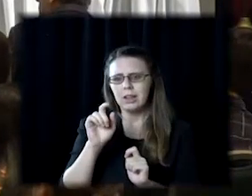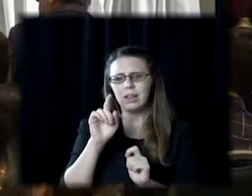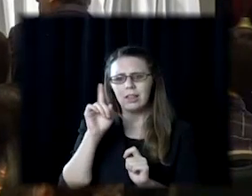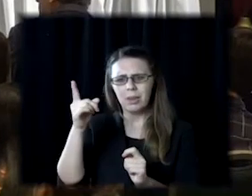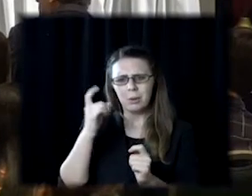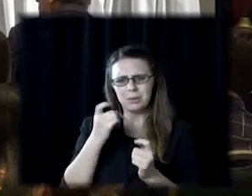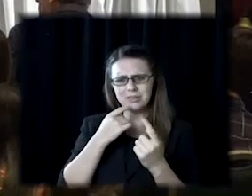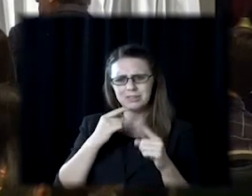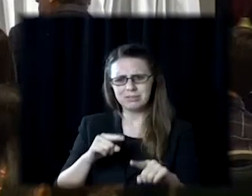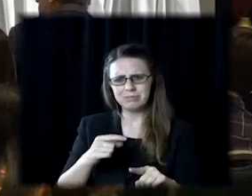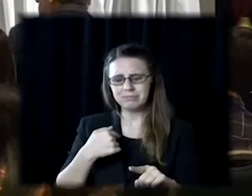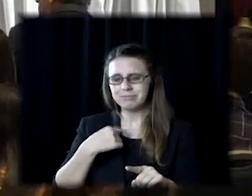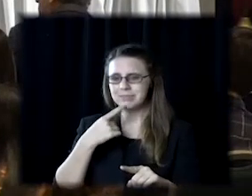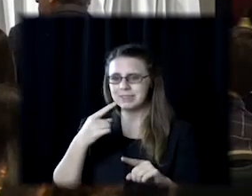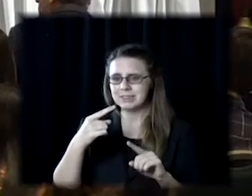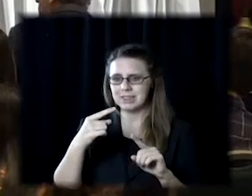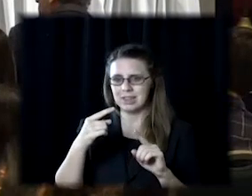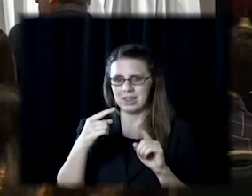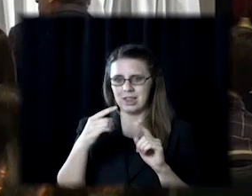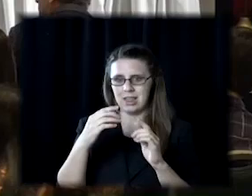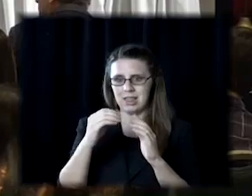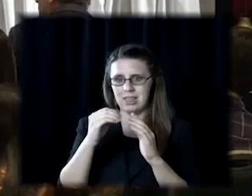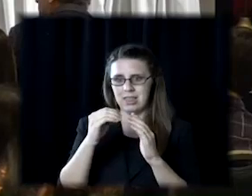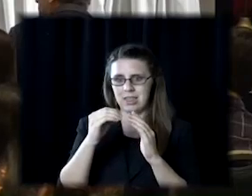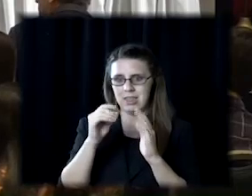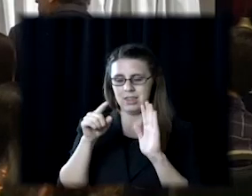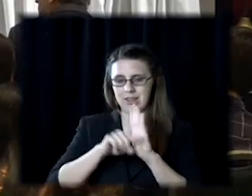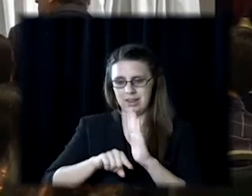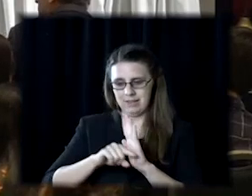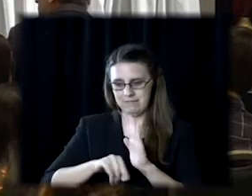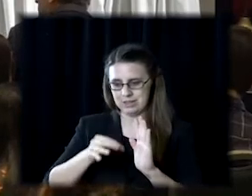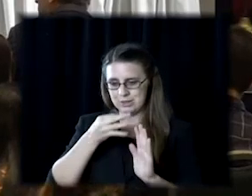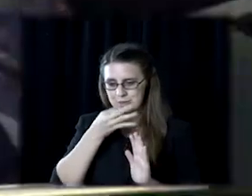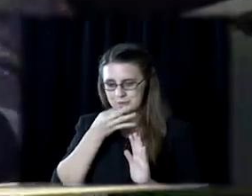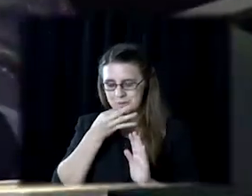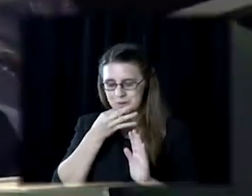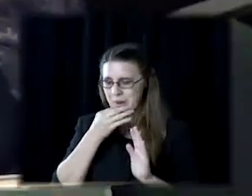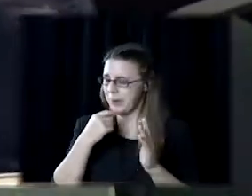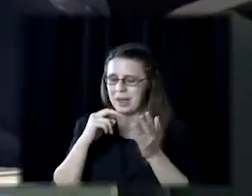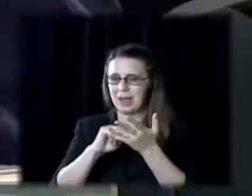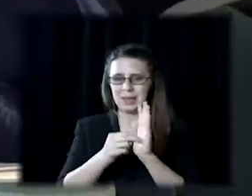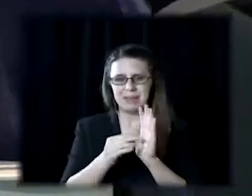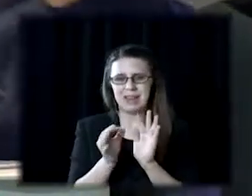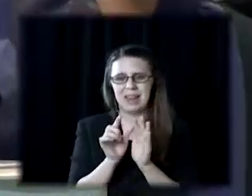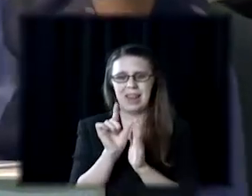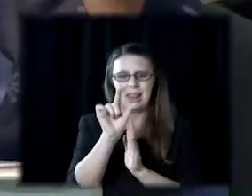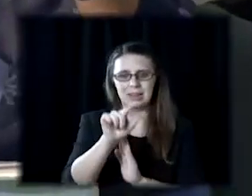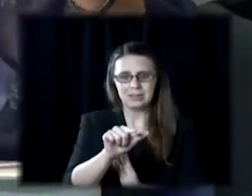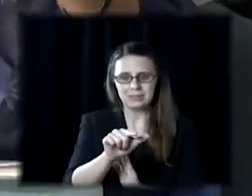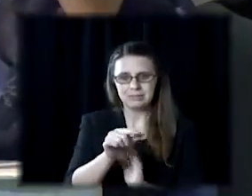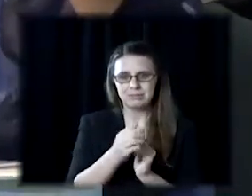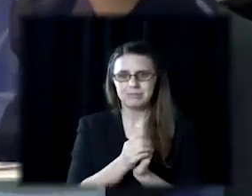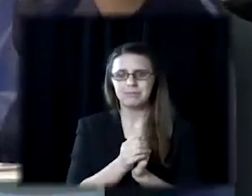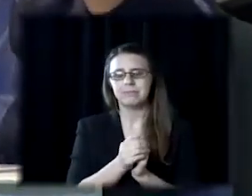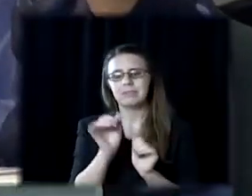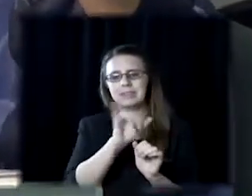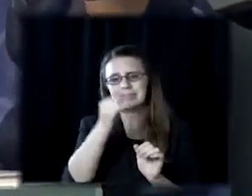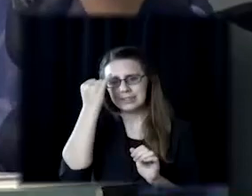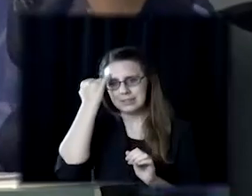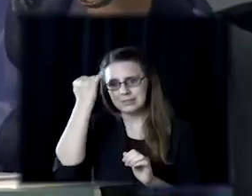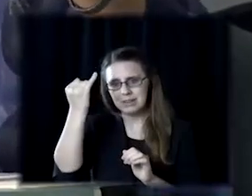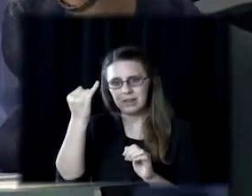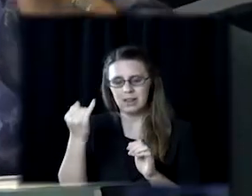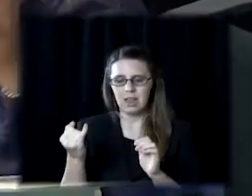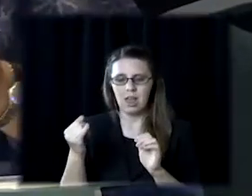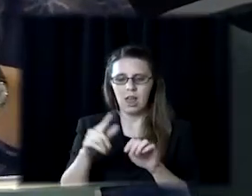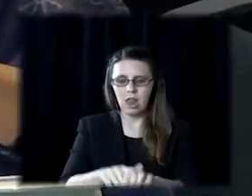that the deficit occurs in this plan sooner. I meant later. And the rationale is the same. You have longer fiscal stimulus, and so the growth